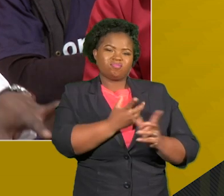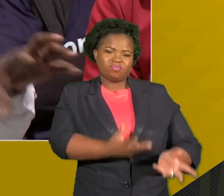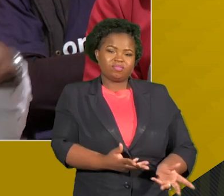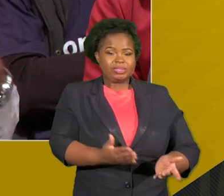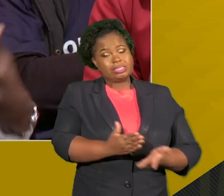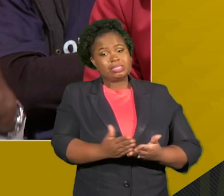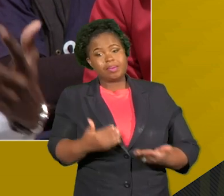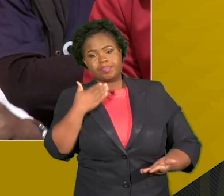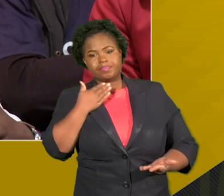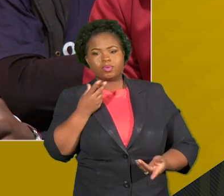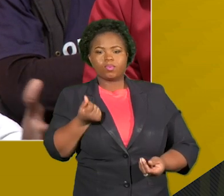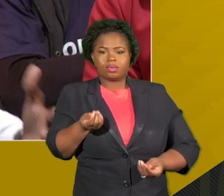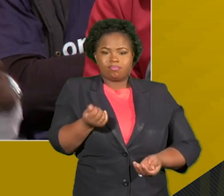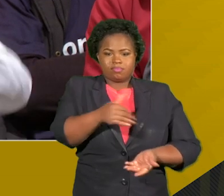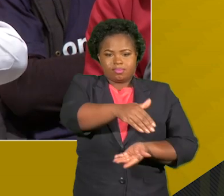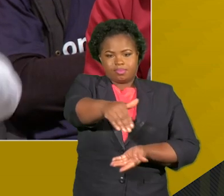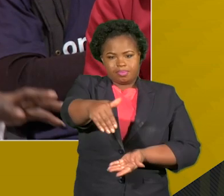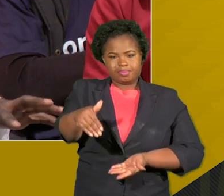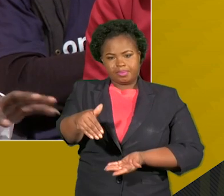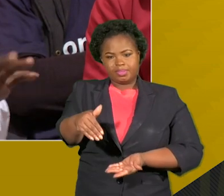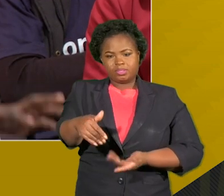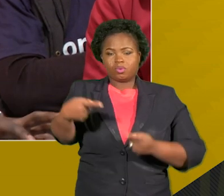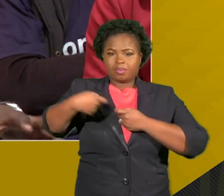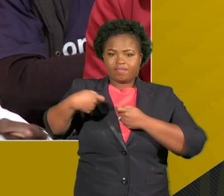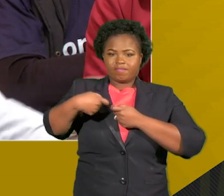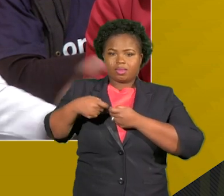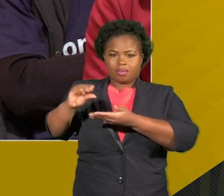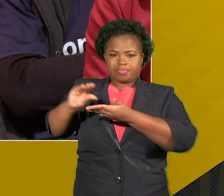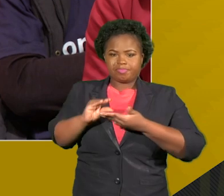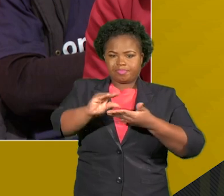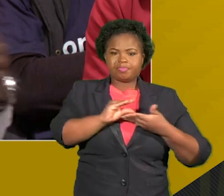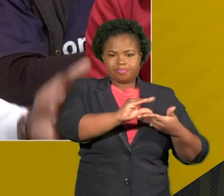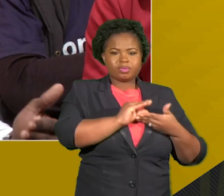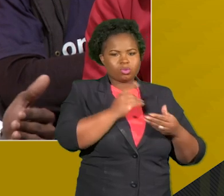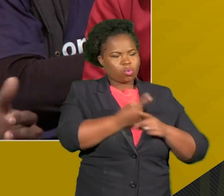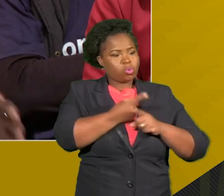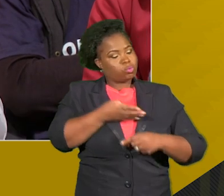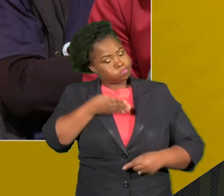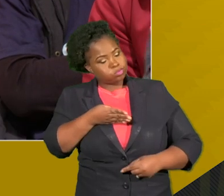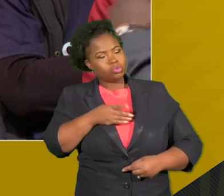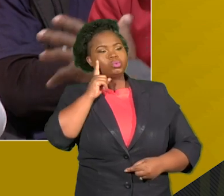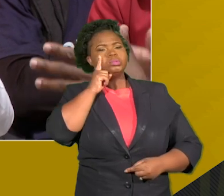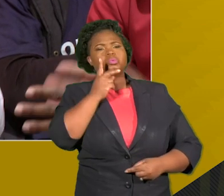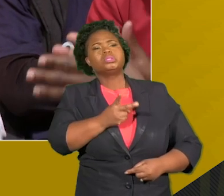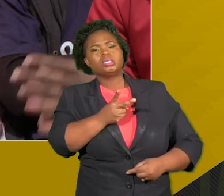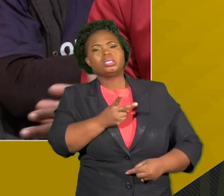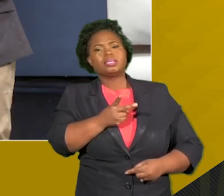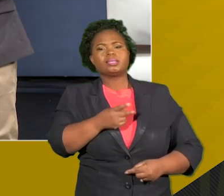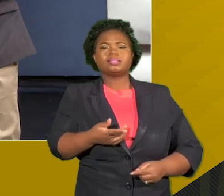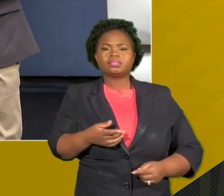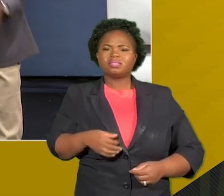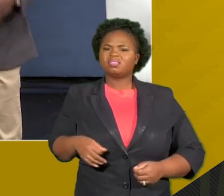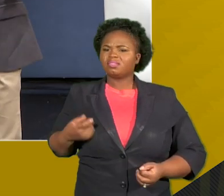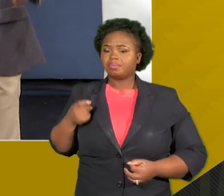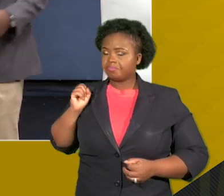aba masenza ama fundraising events abasifundayo ama sponsors wethu abakhona nawo to see ukuthi imali yabo afunda ini